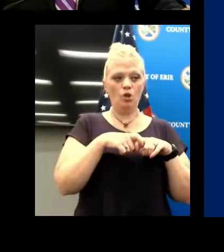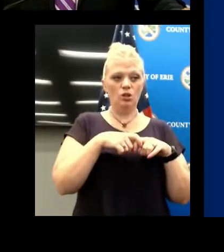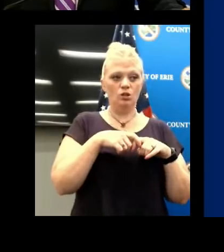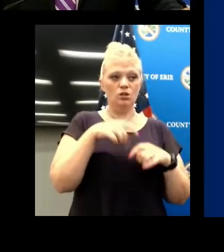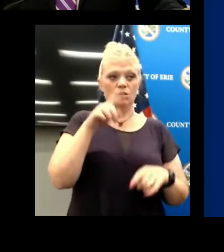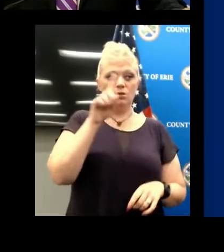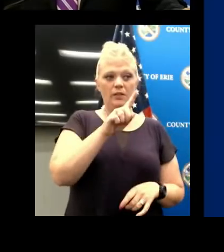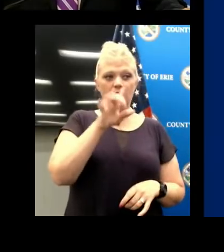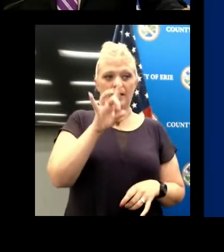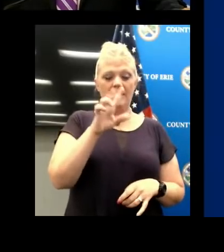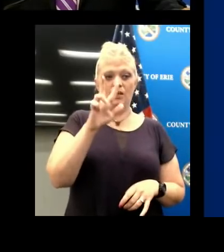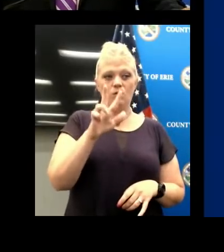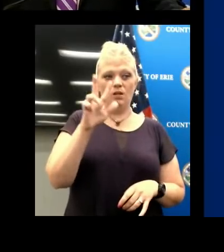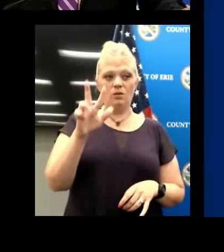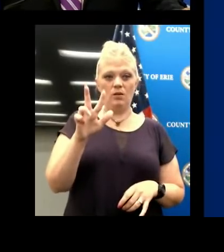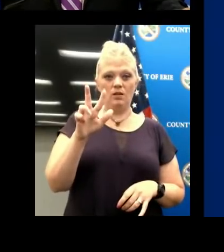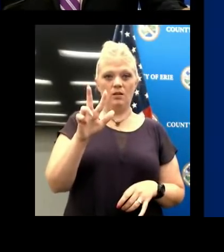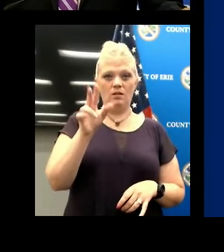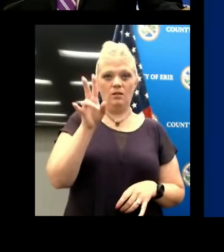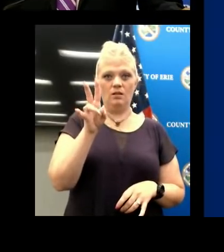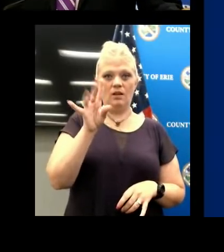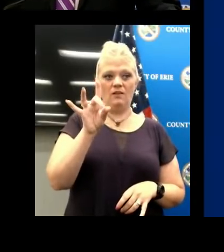at